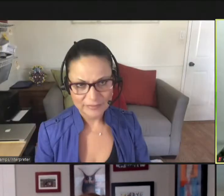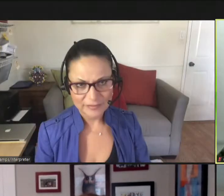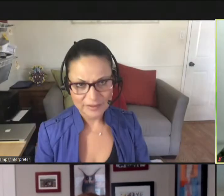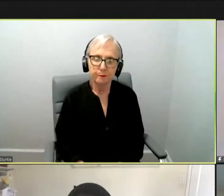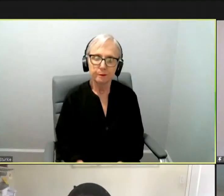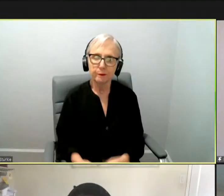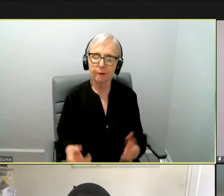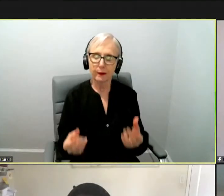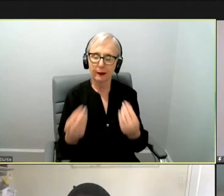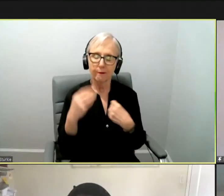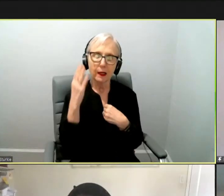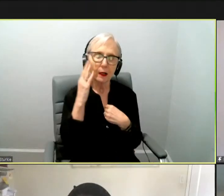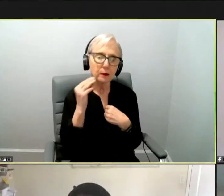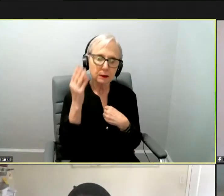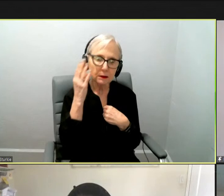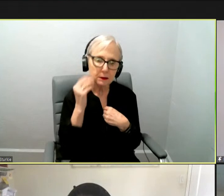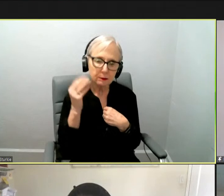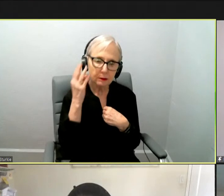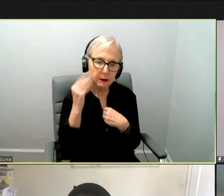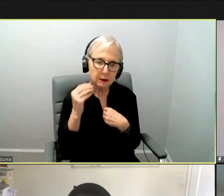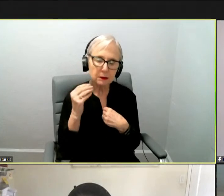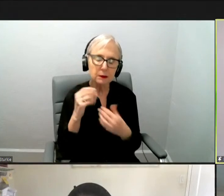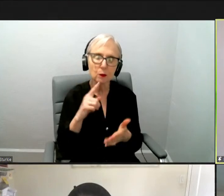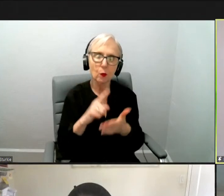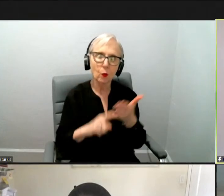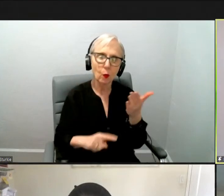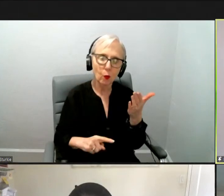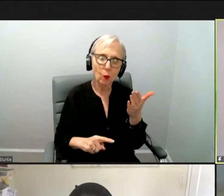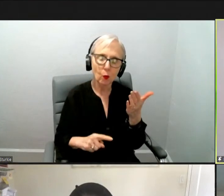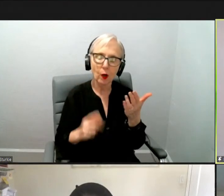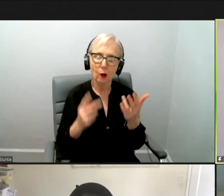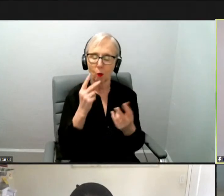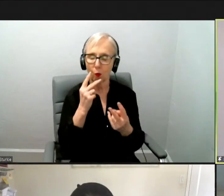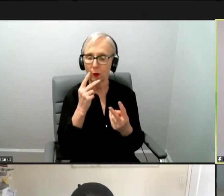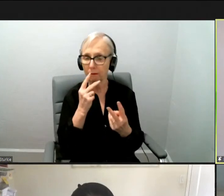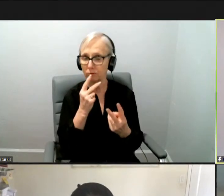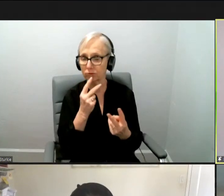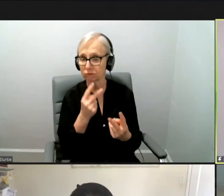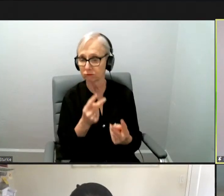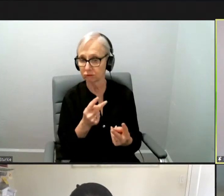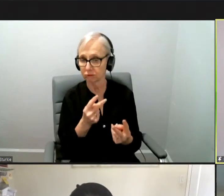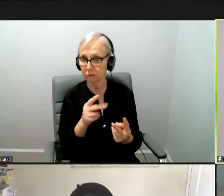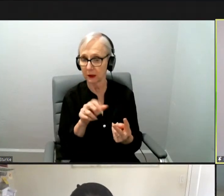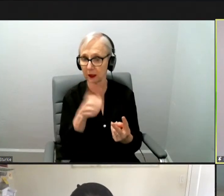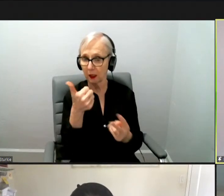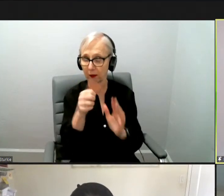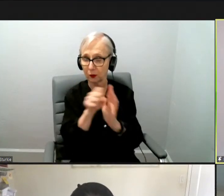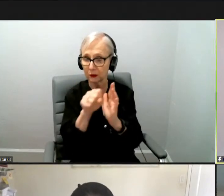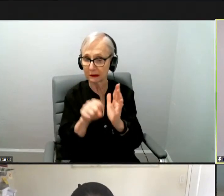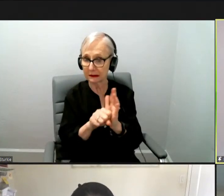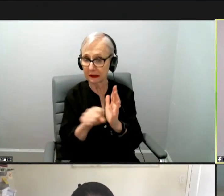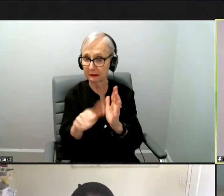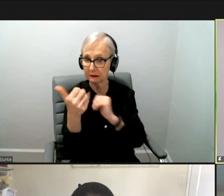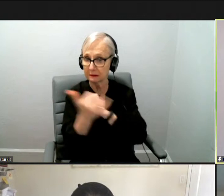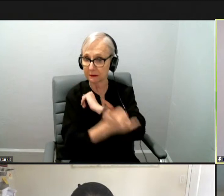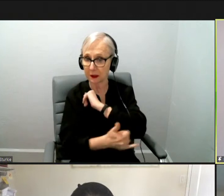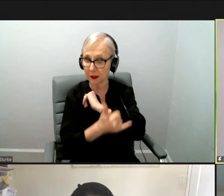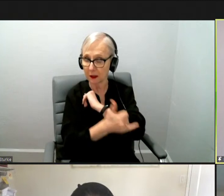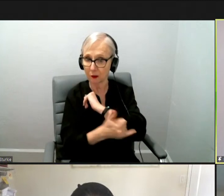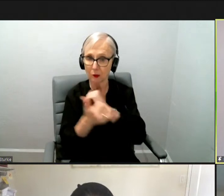Given our experience and what we are observing in other states and other countries right